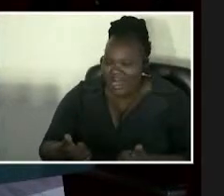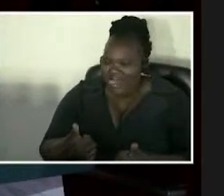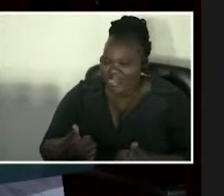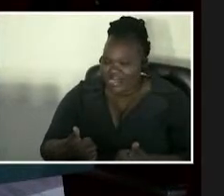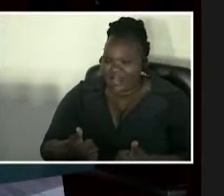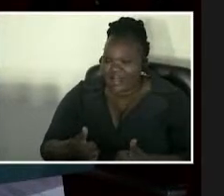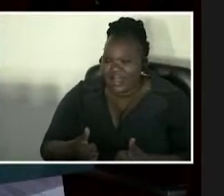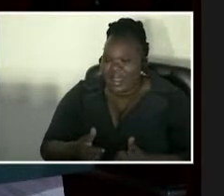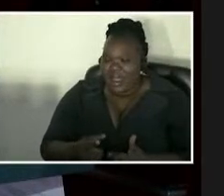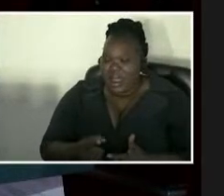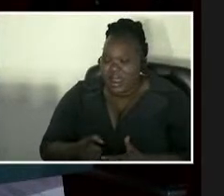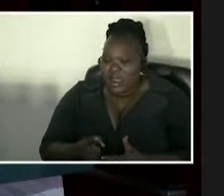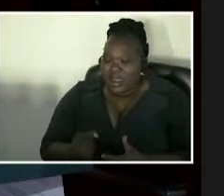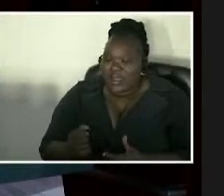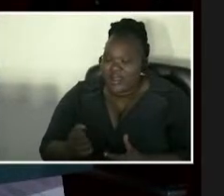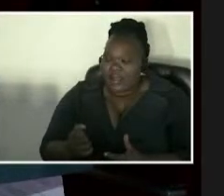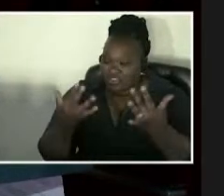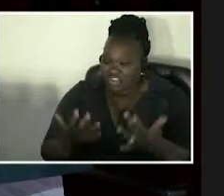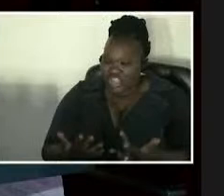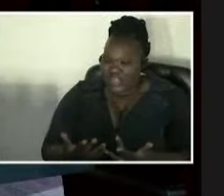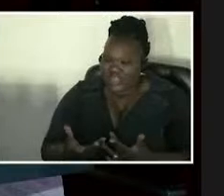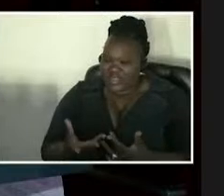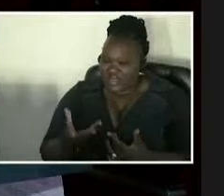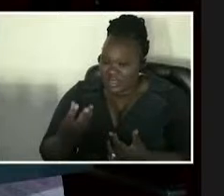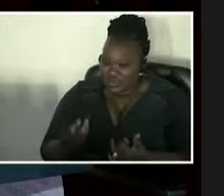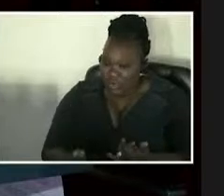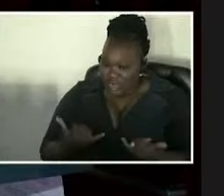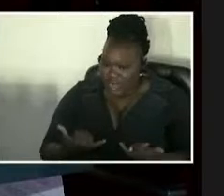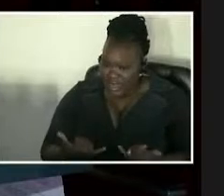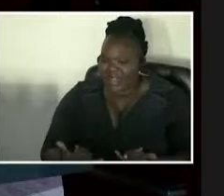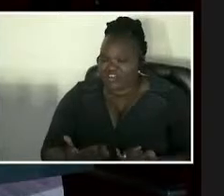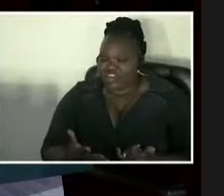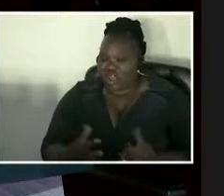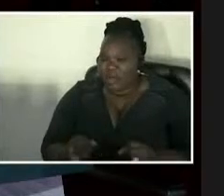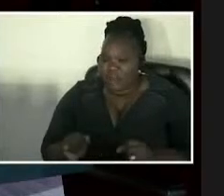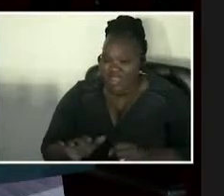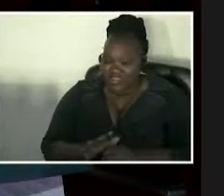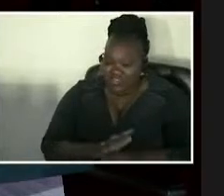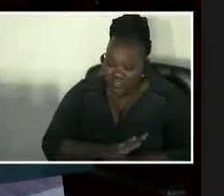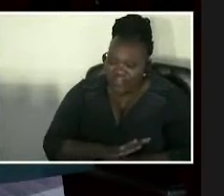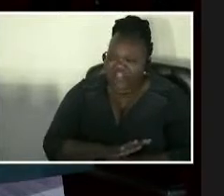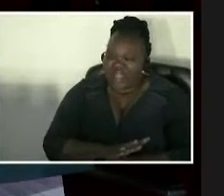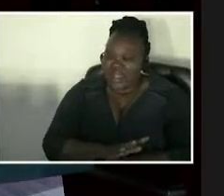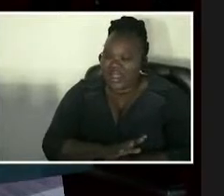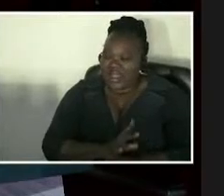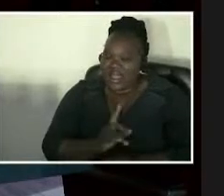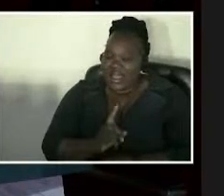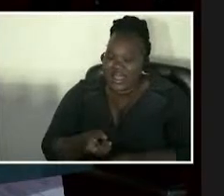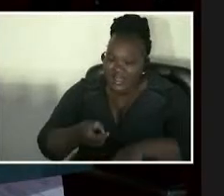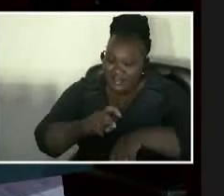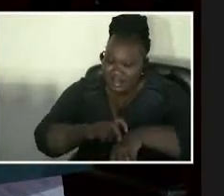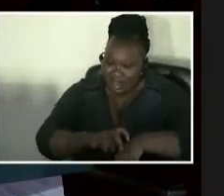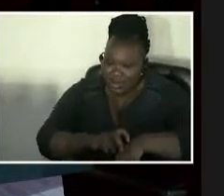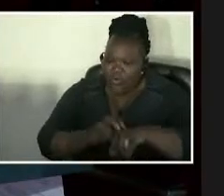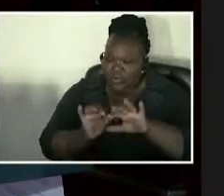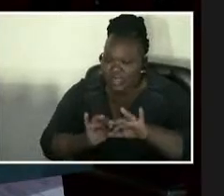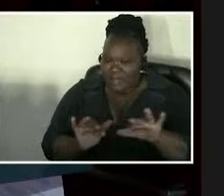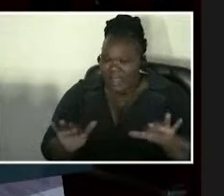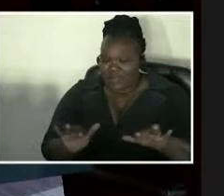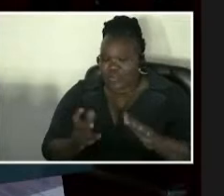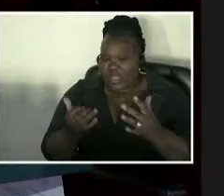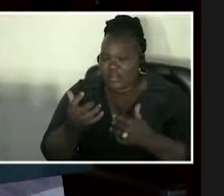budget that is being tabled today before this house must fulfill its intended purpose as you speak about billions of